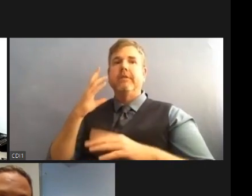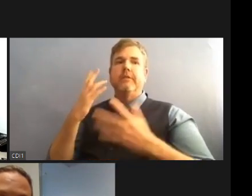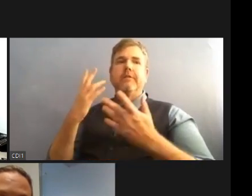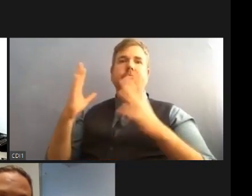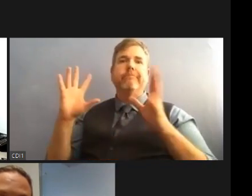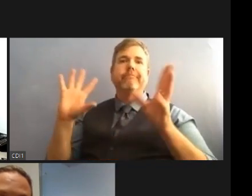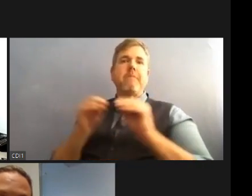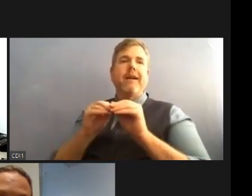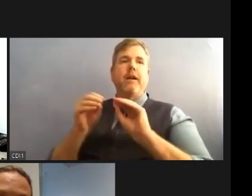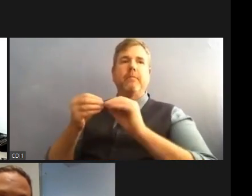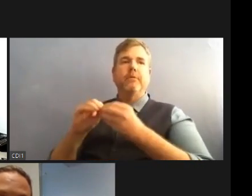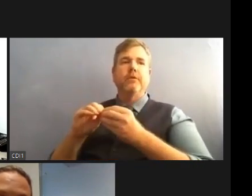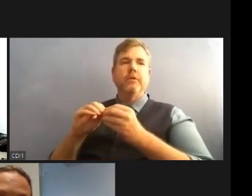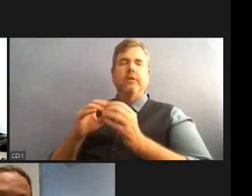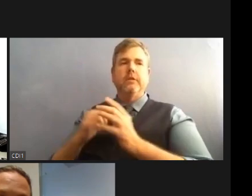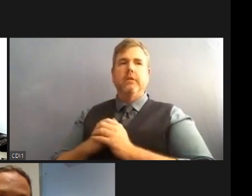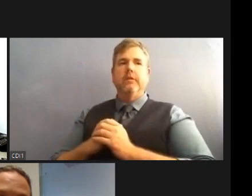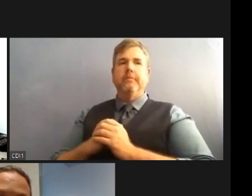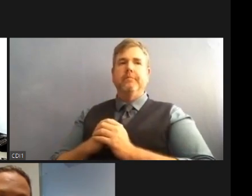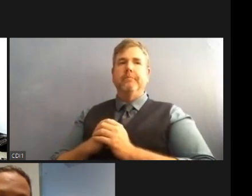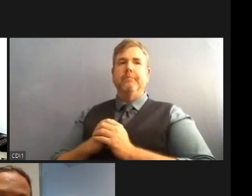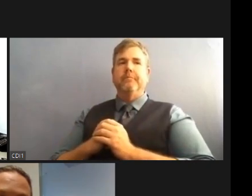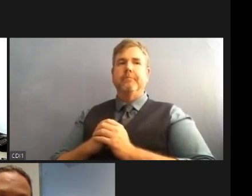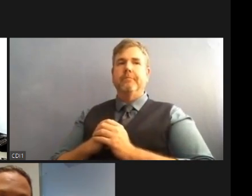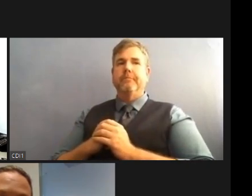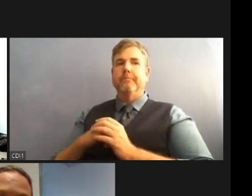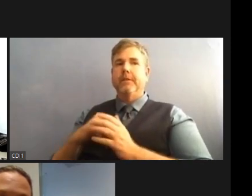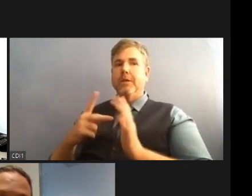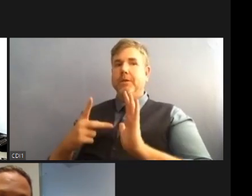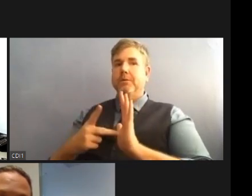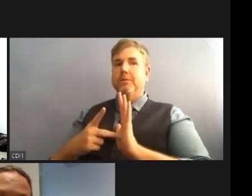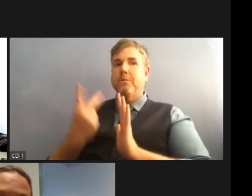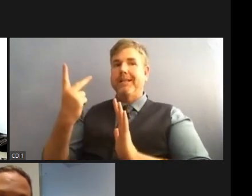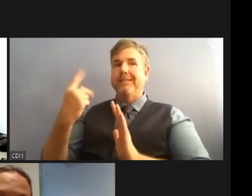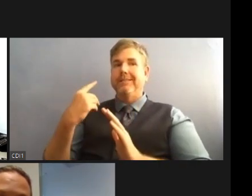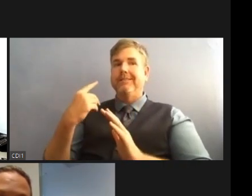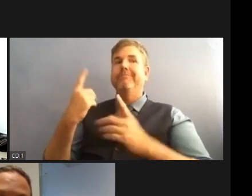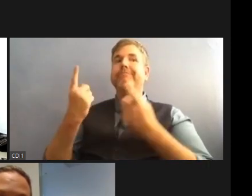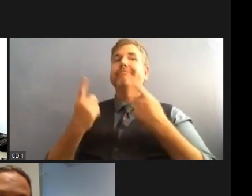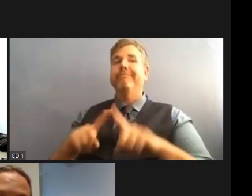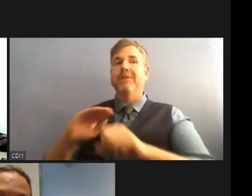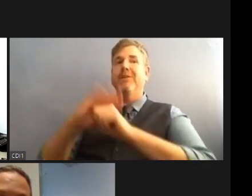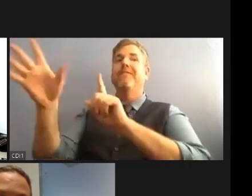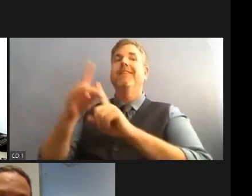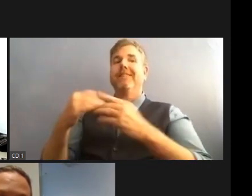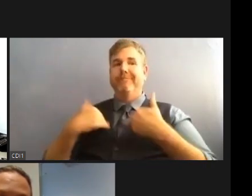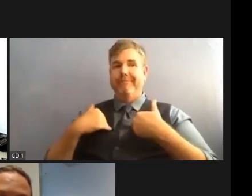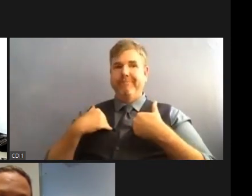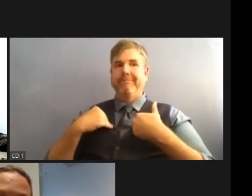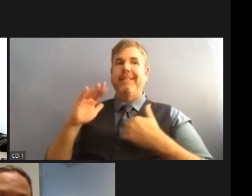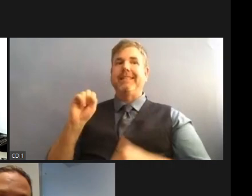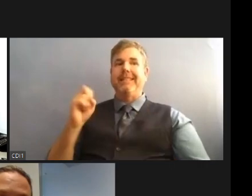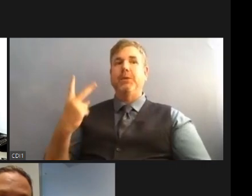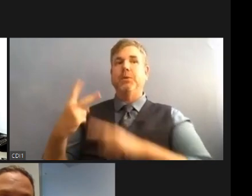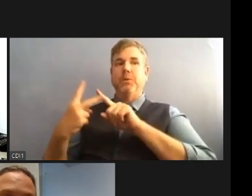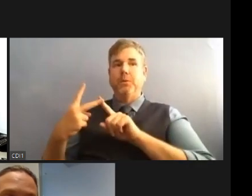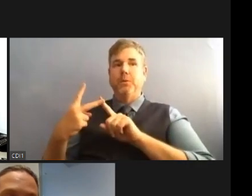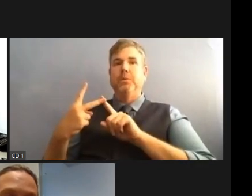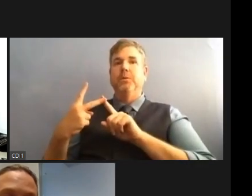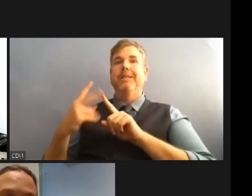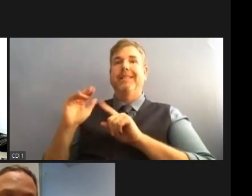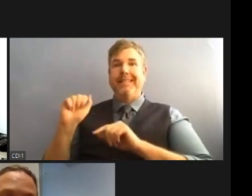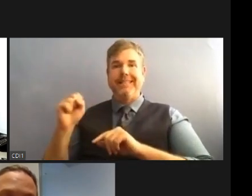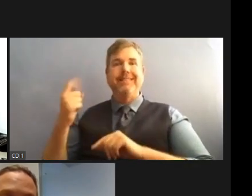and twice did we have any cases in that setting, and it was 3 students total. And so we were